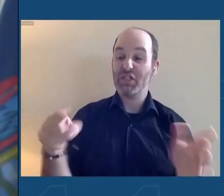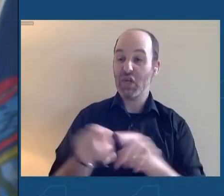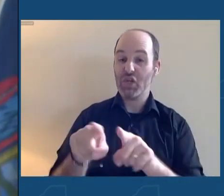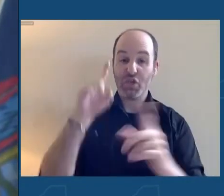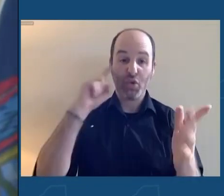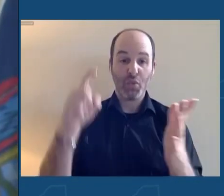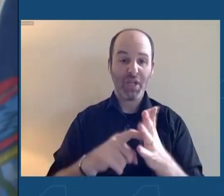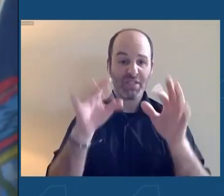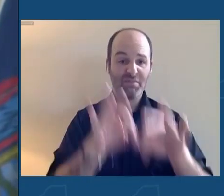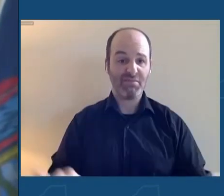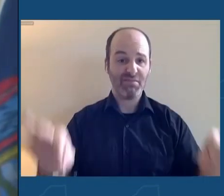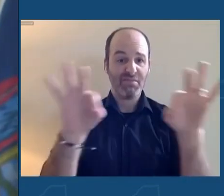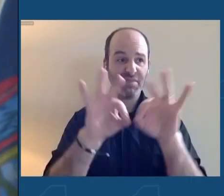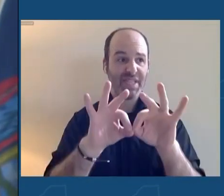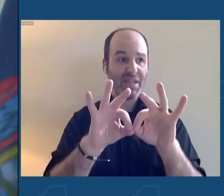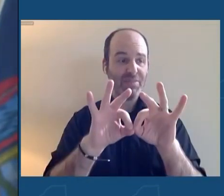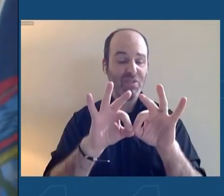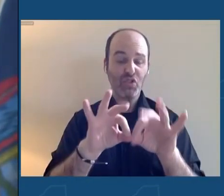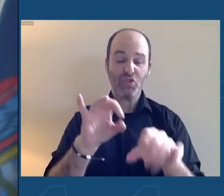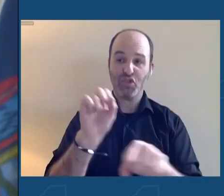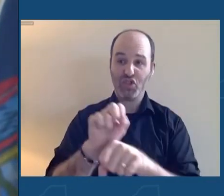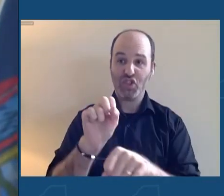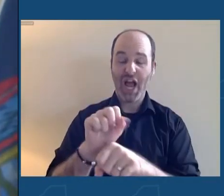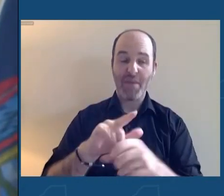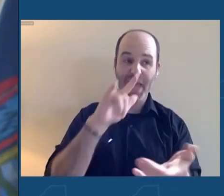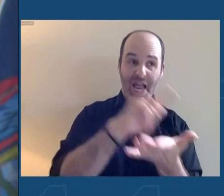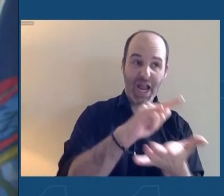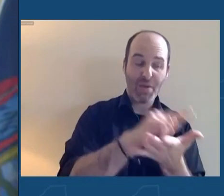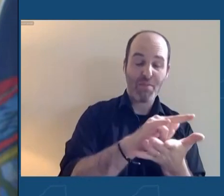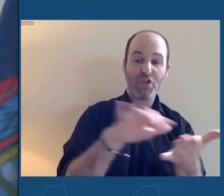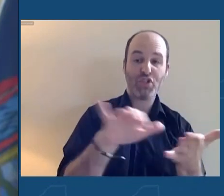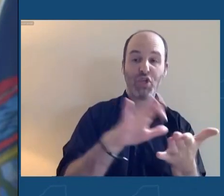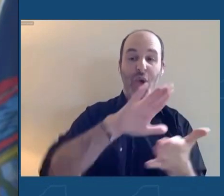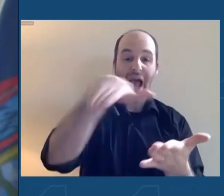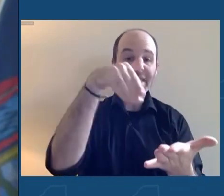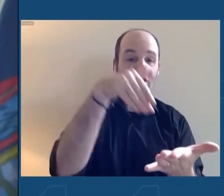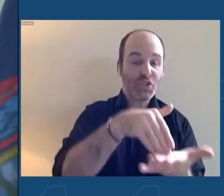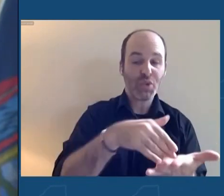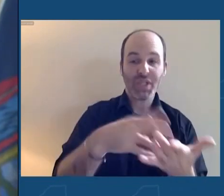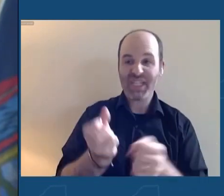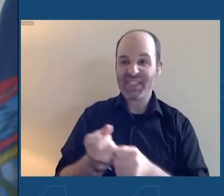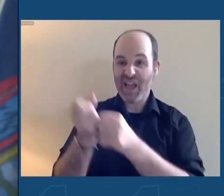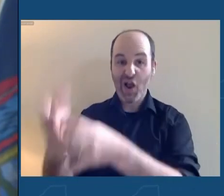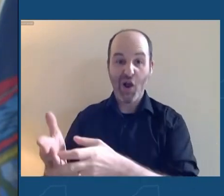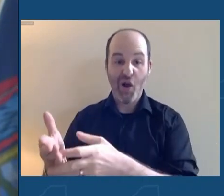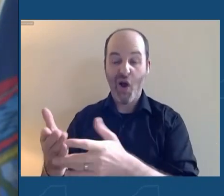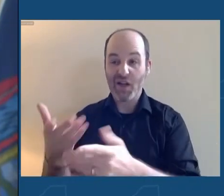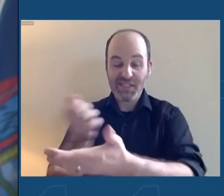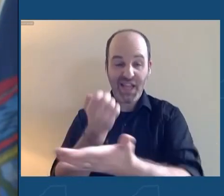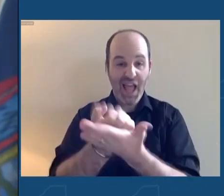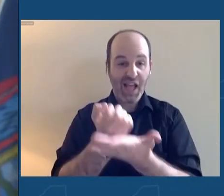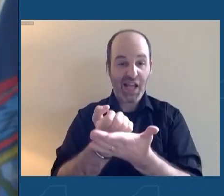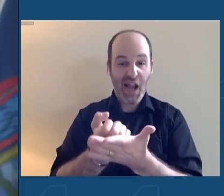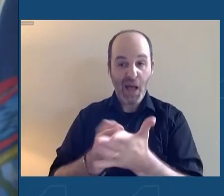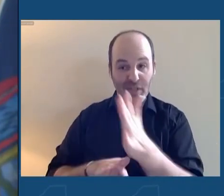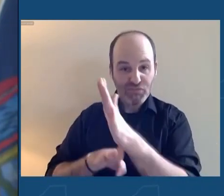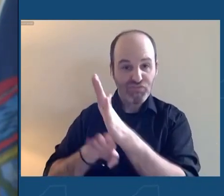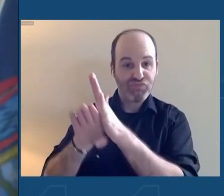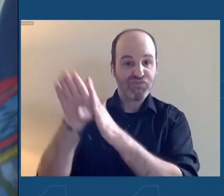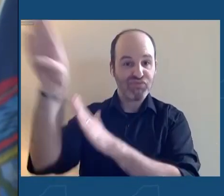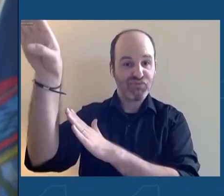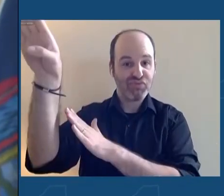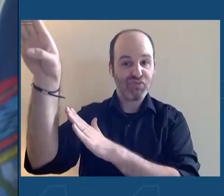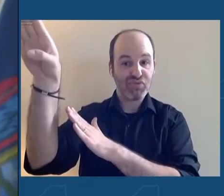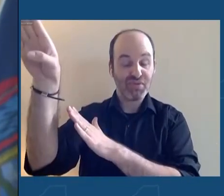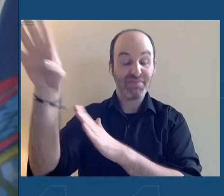that airports serve as both nucleus and catalyst for economic growth and development. In fact, a seminal study